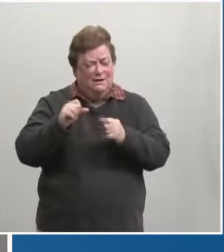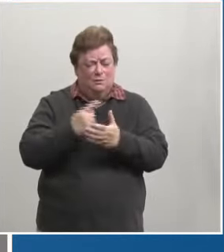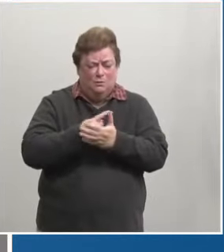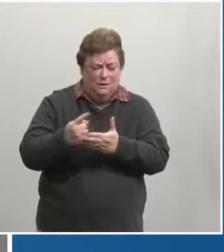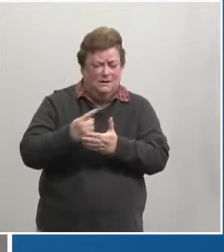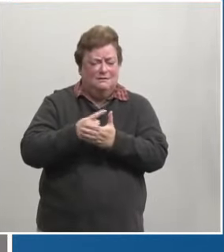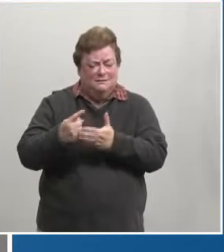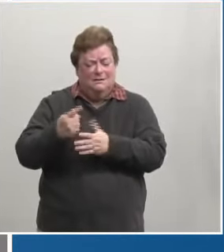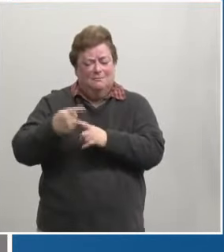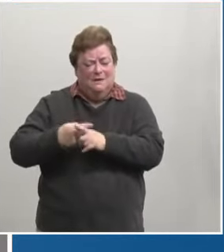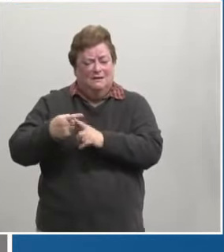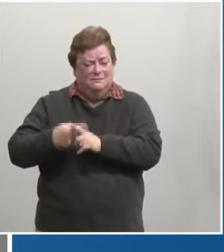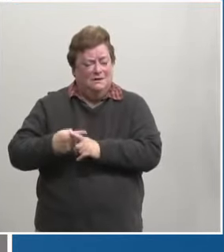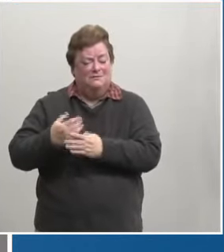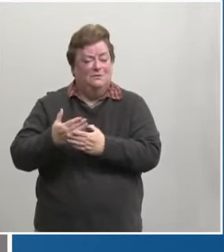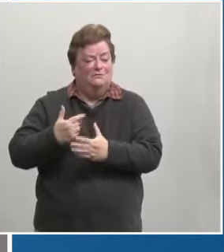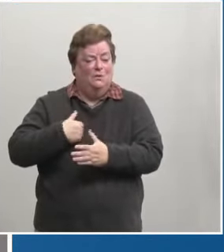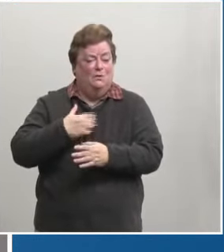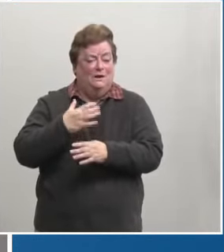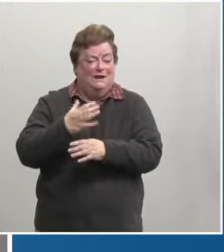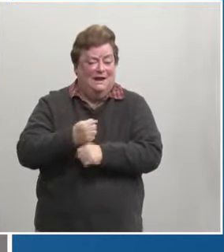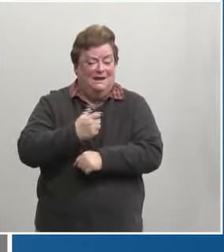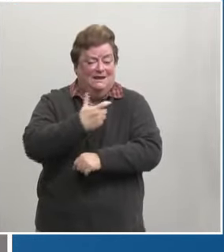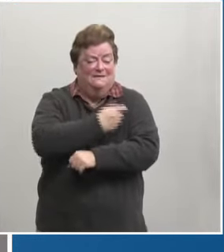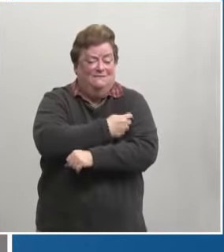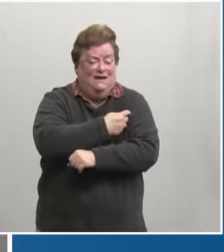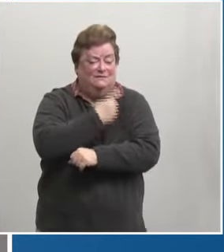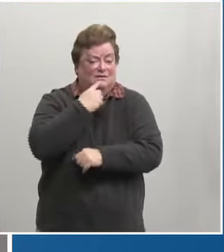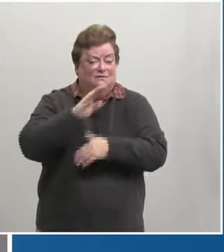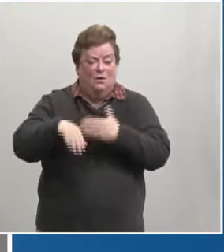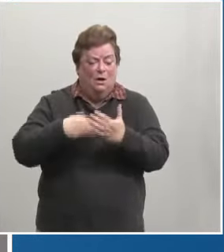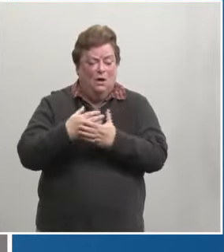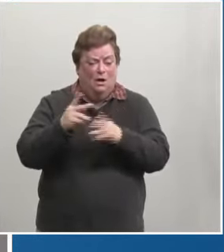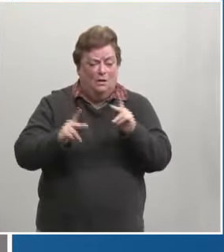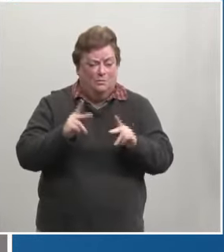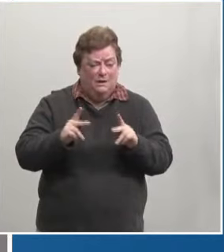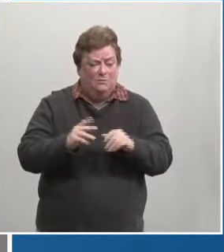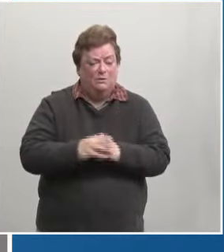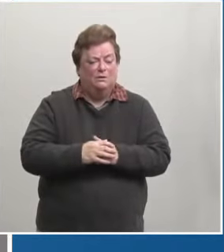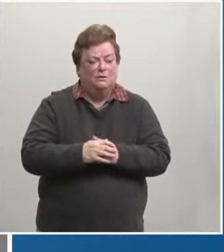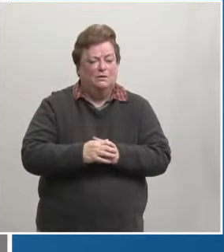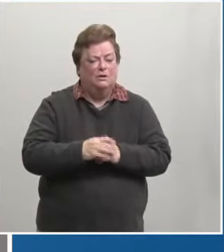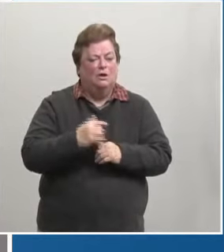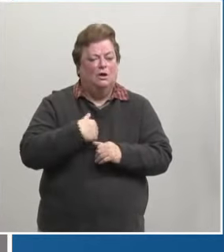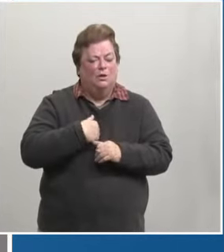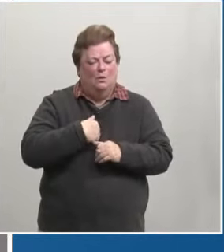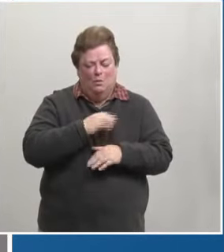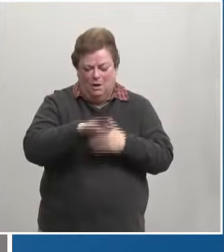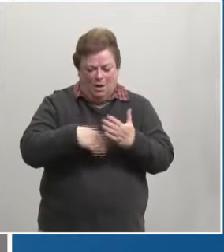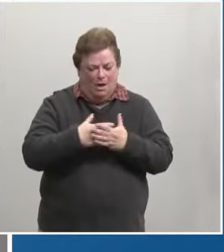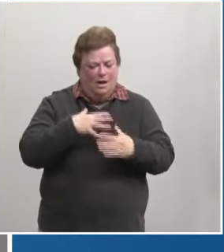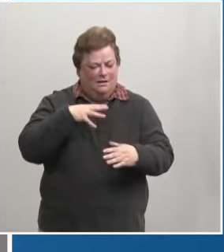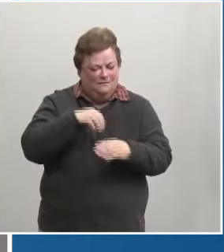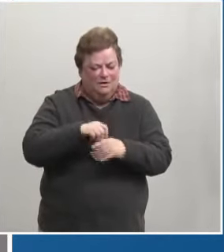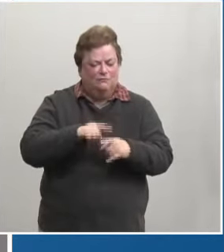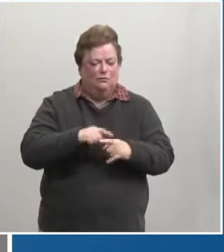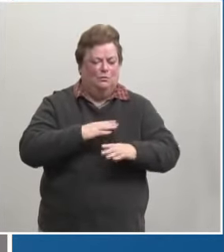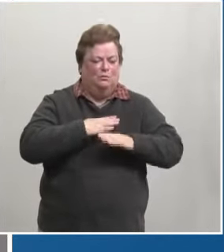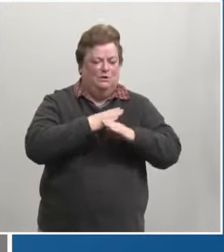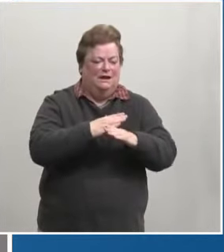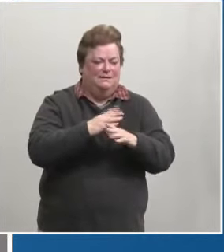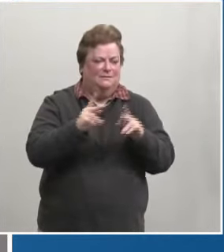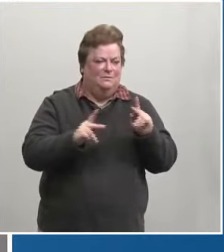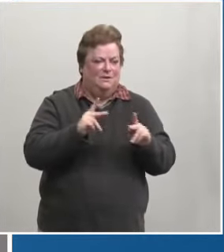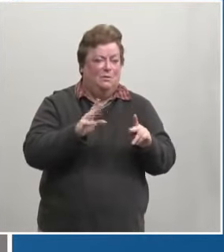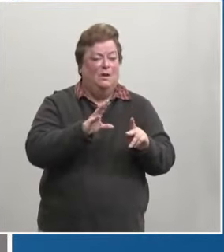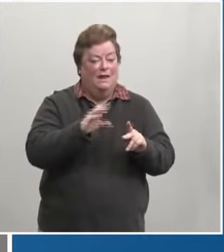months before we can get enough people vaccinated to kind of create that herd immunity. So in the meantime, we all have a role to play in protecting lives and